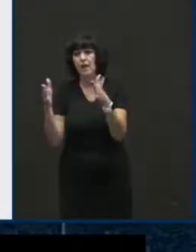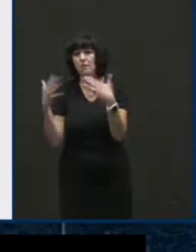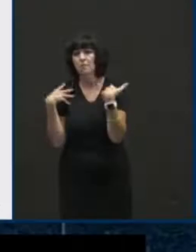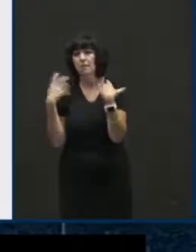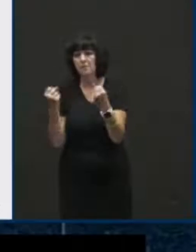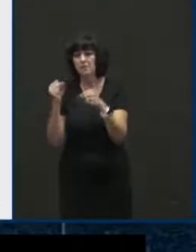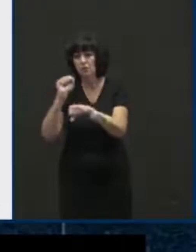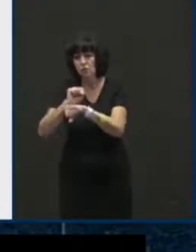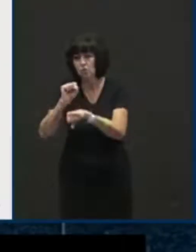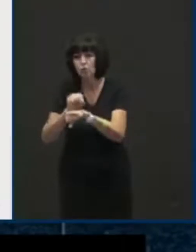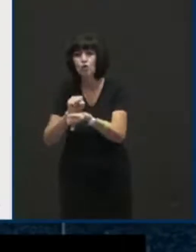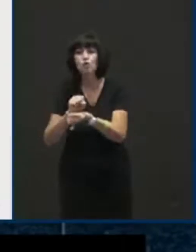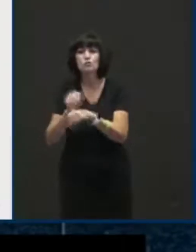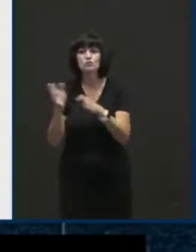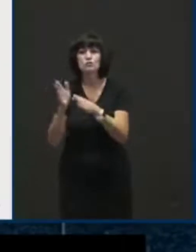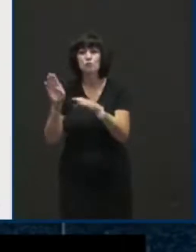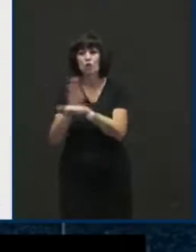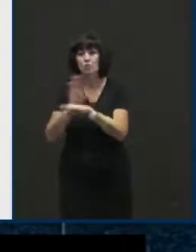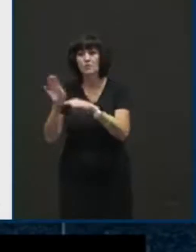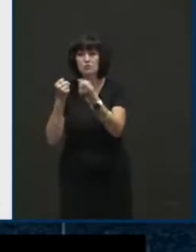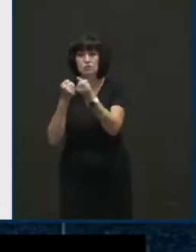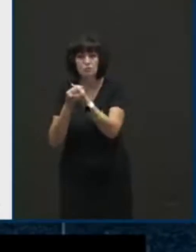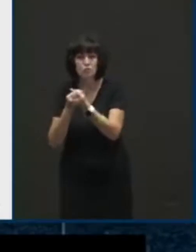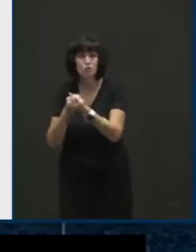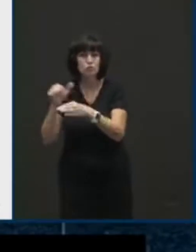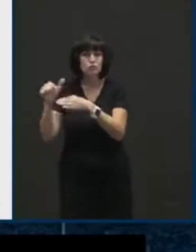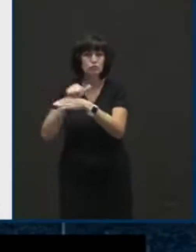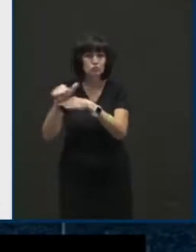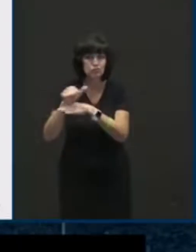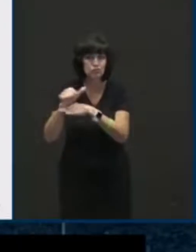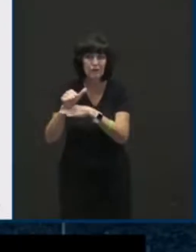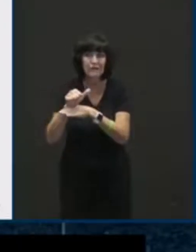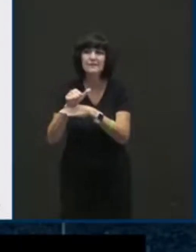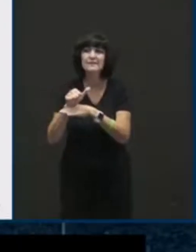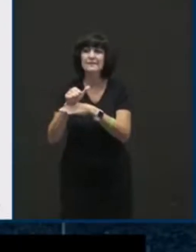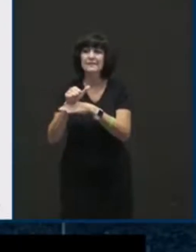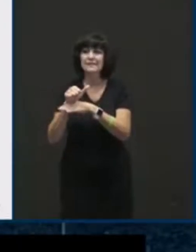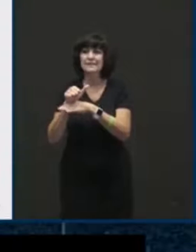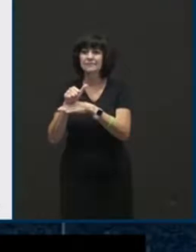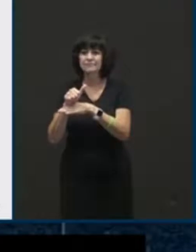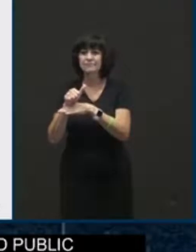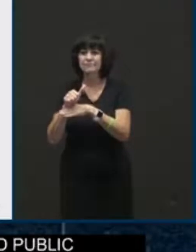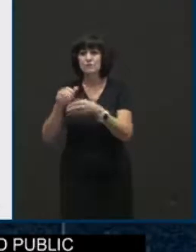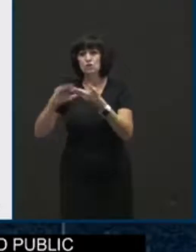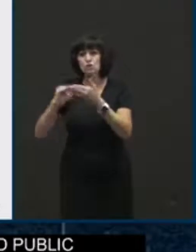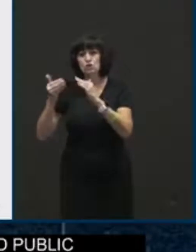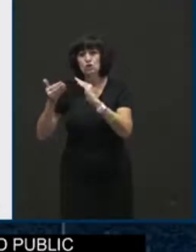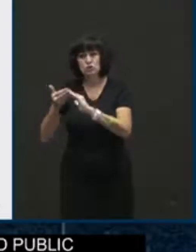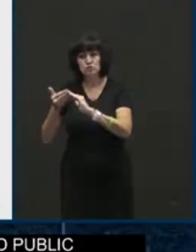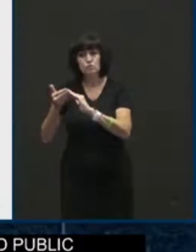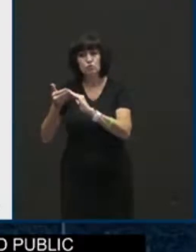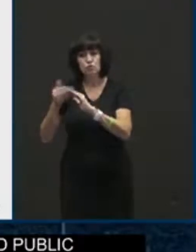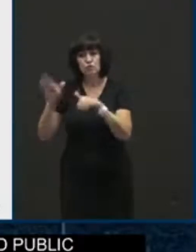support, rapid workforce retraining for employees, our community provider relief fund